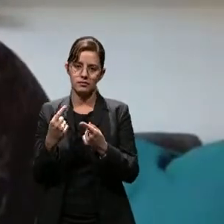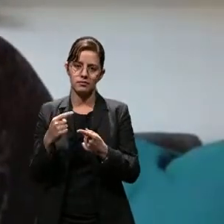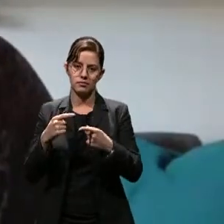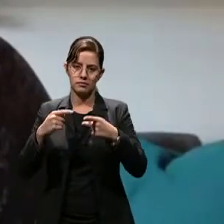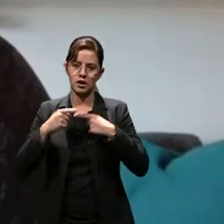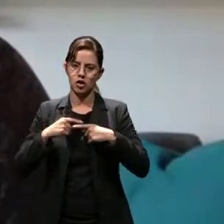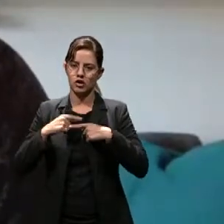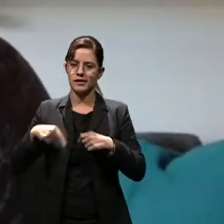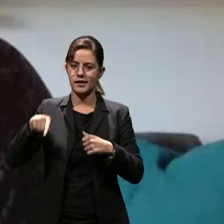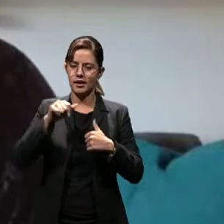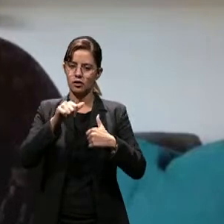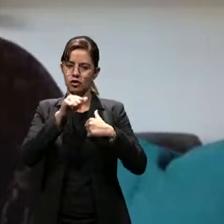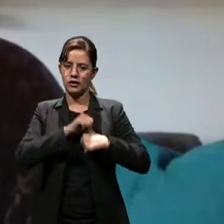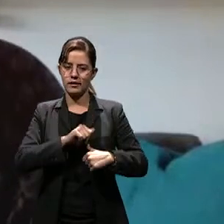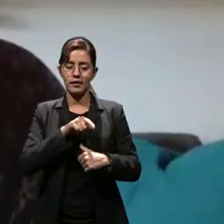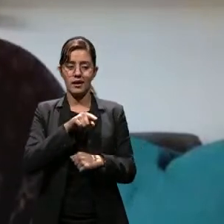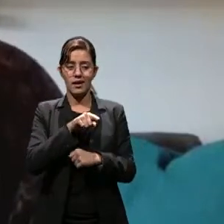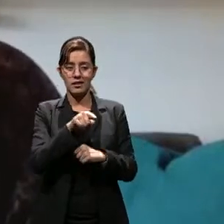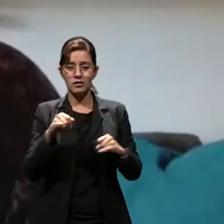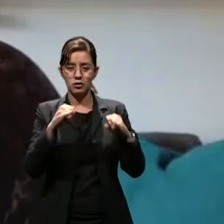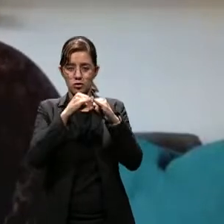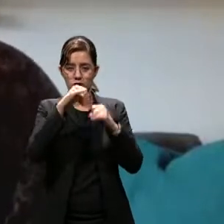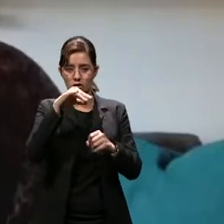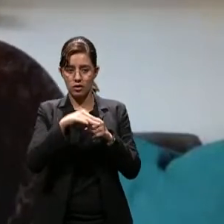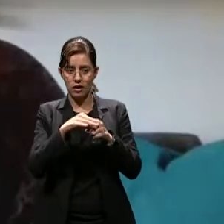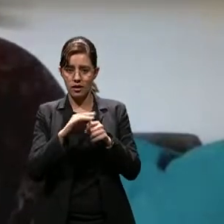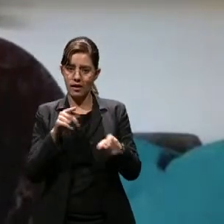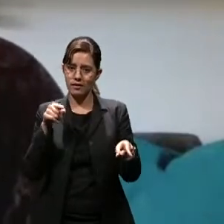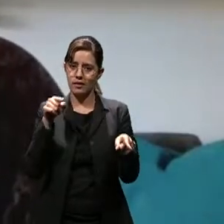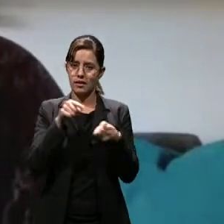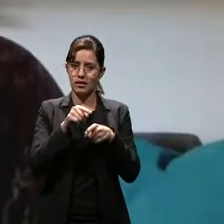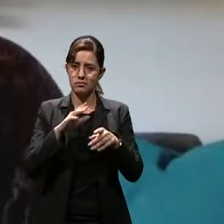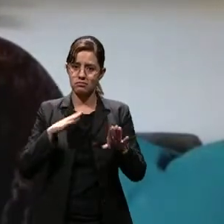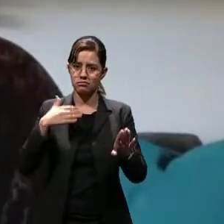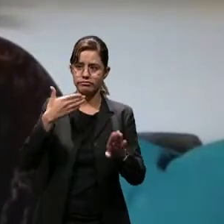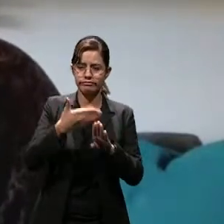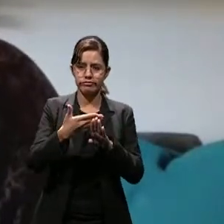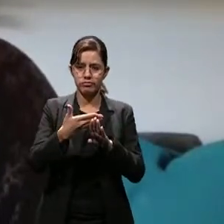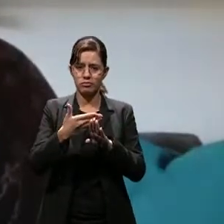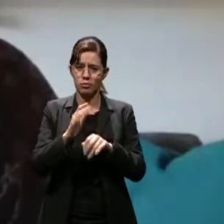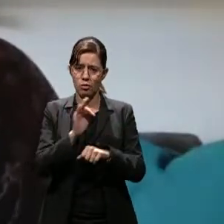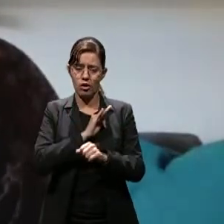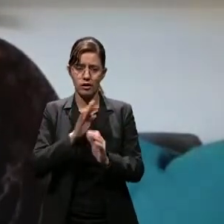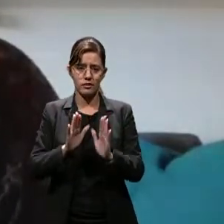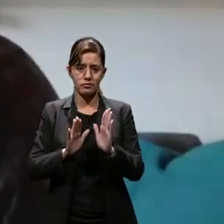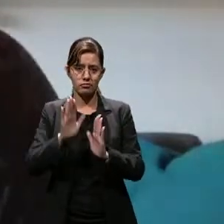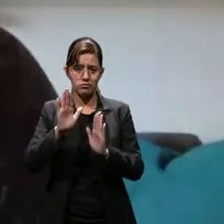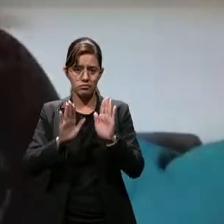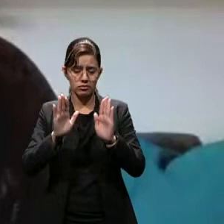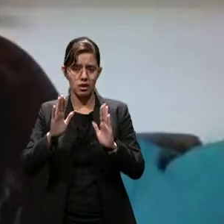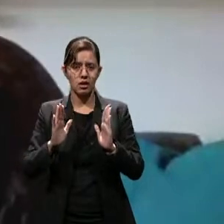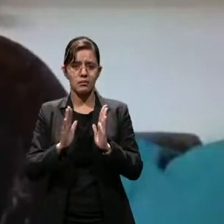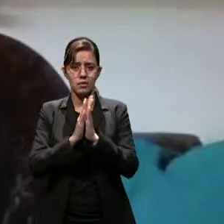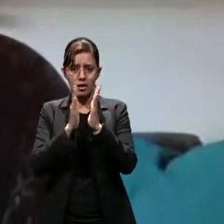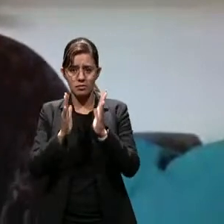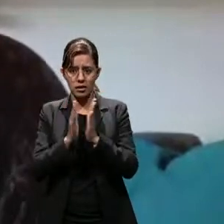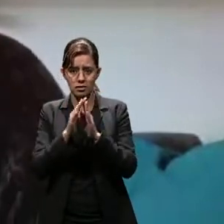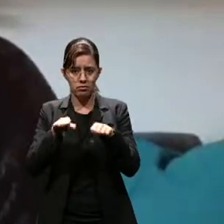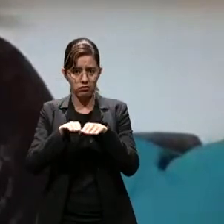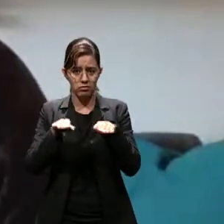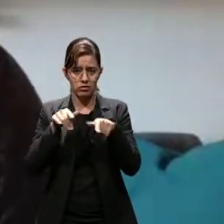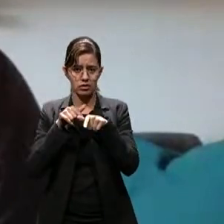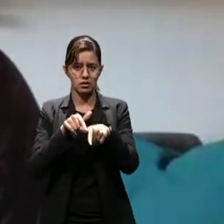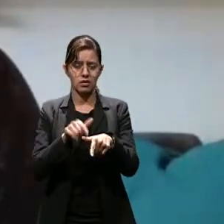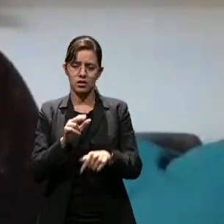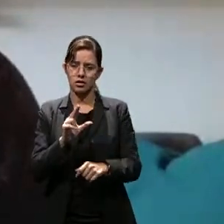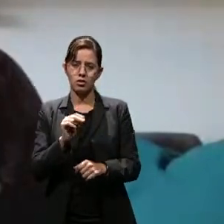electoral authorities, to the independence and the credibility of these results are impacting democracy?